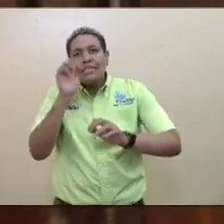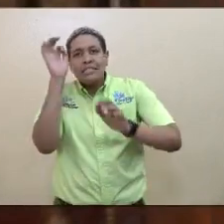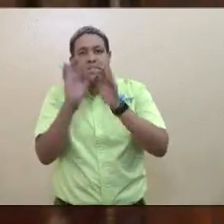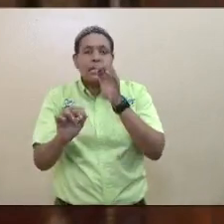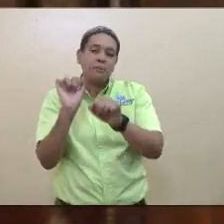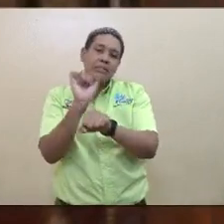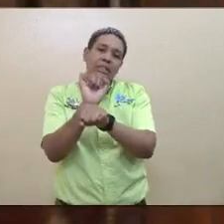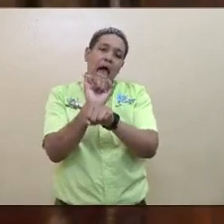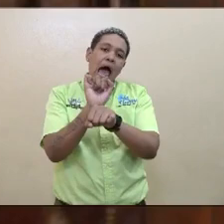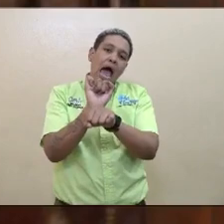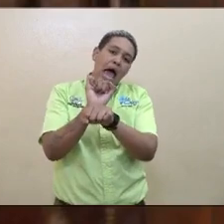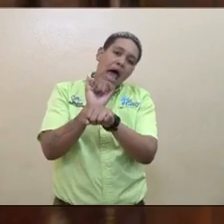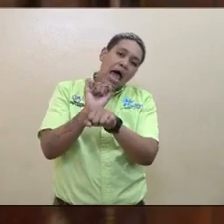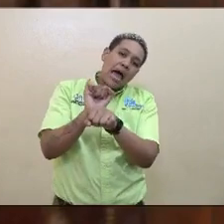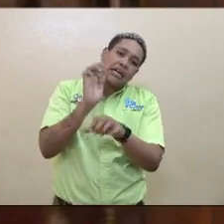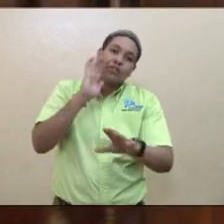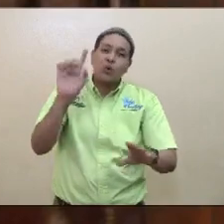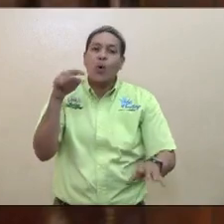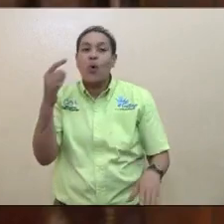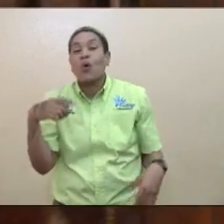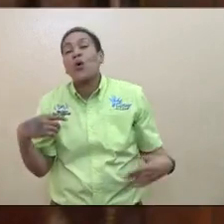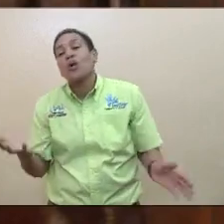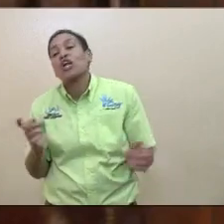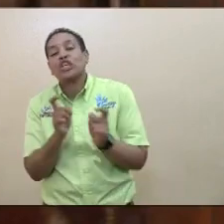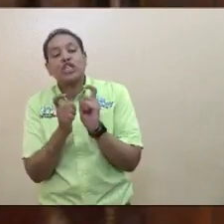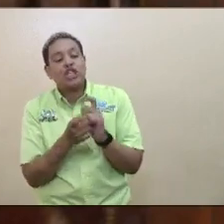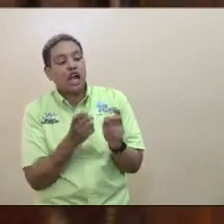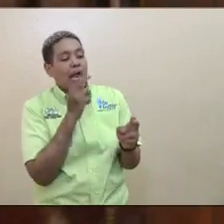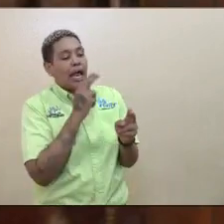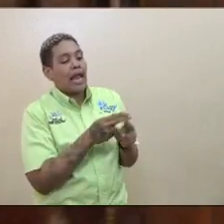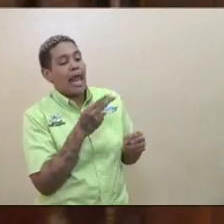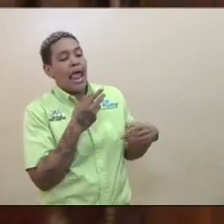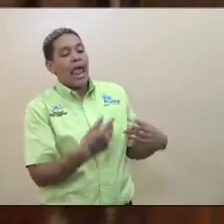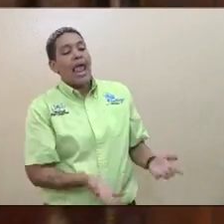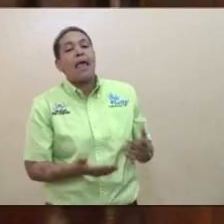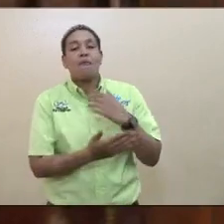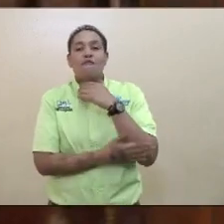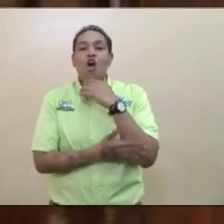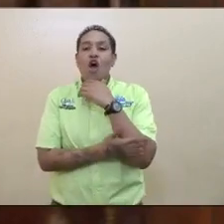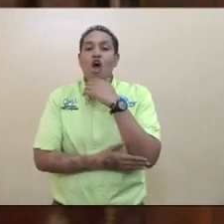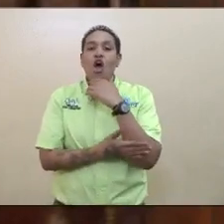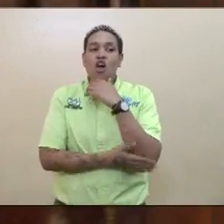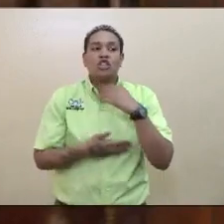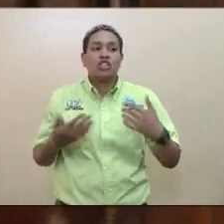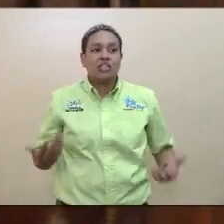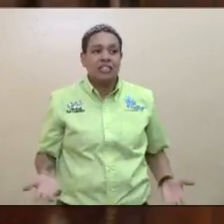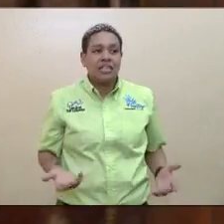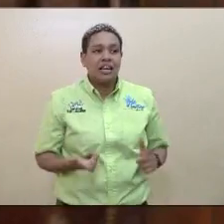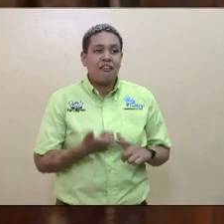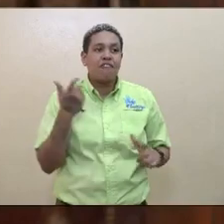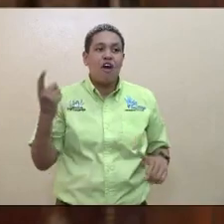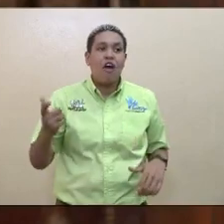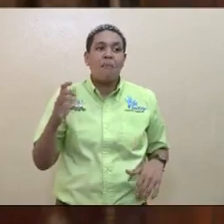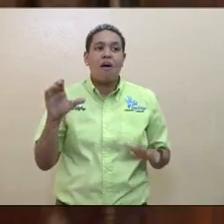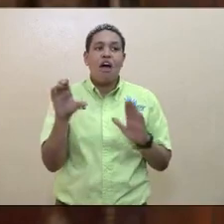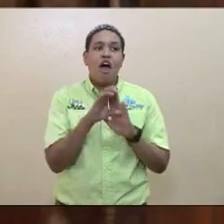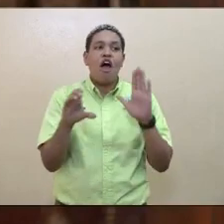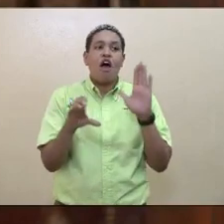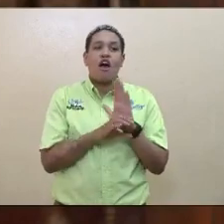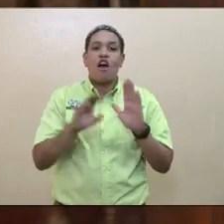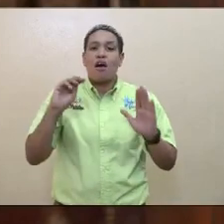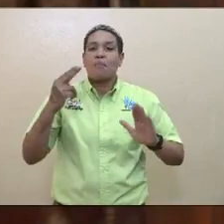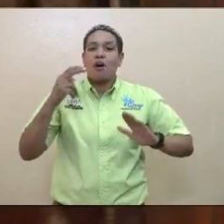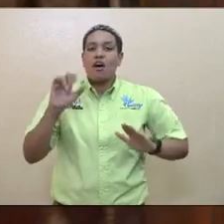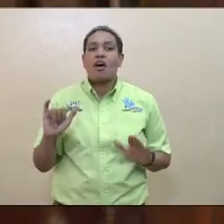task of just changing the name of the country from that of a constitutional monarch